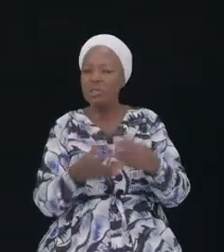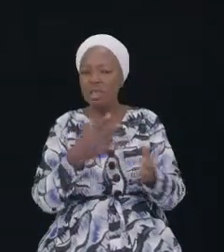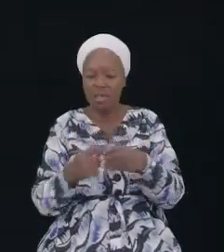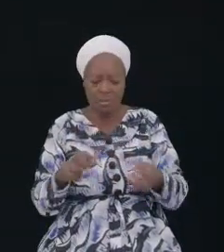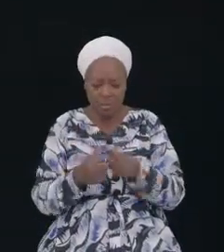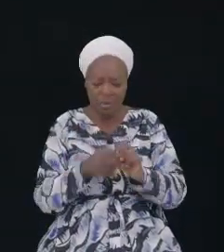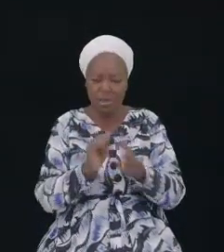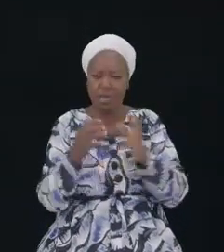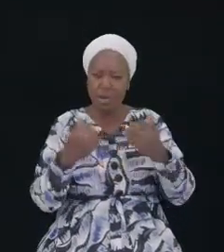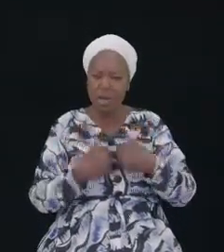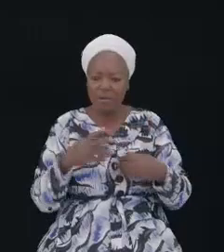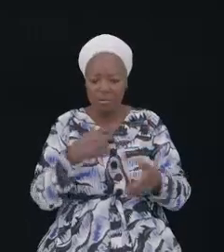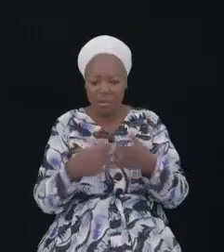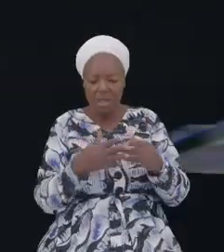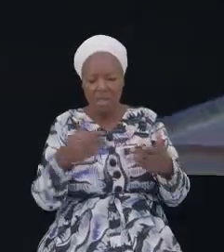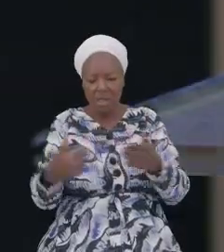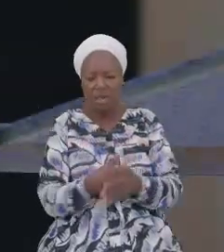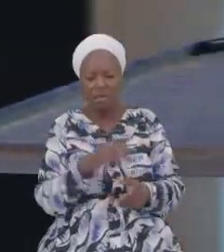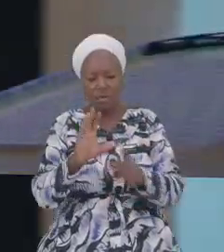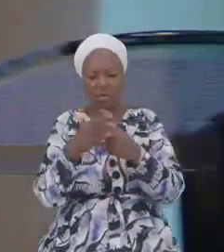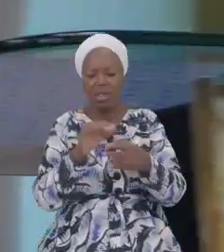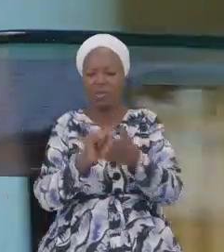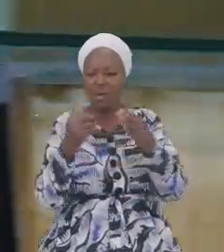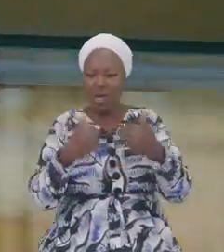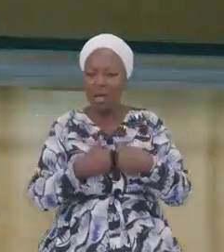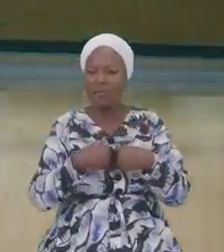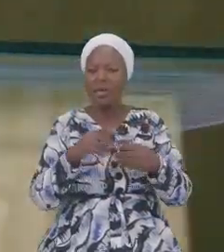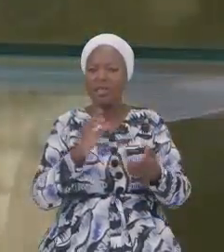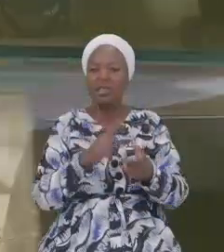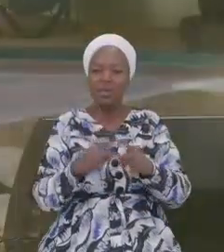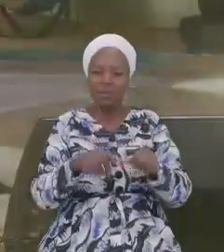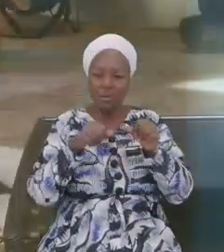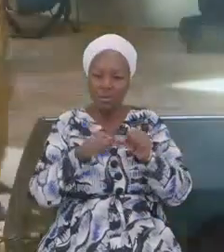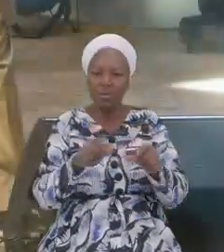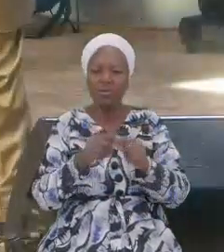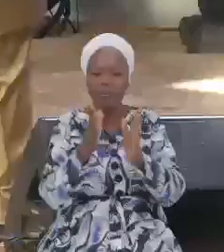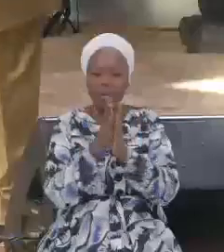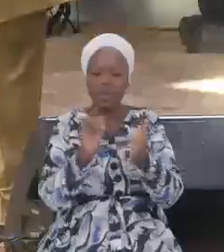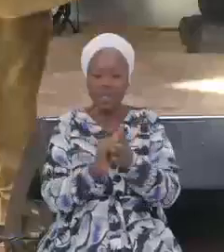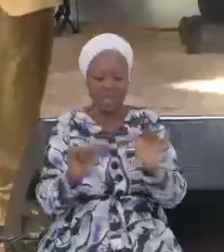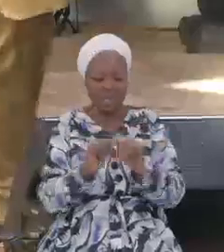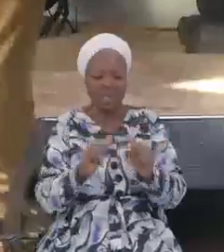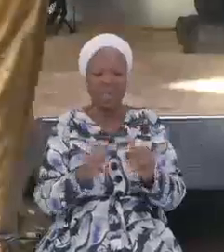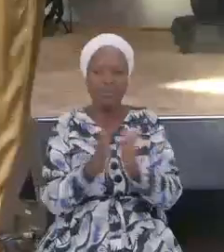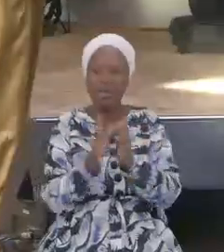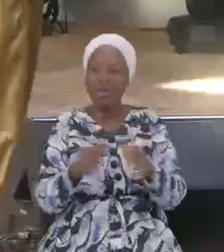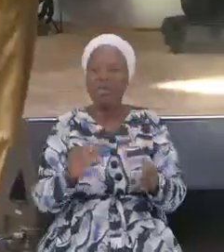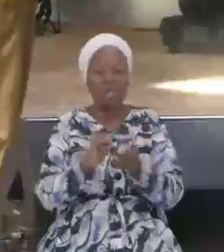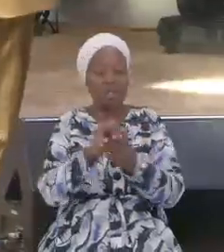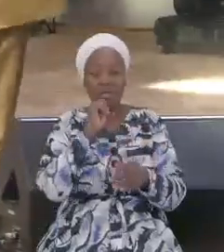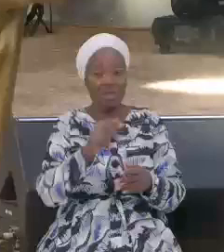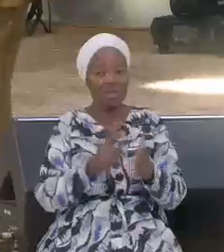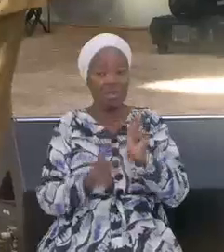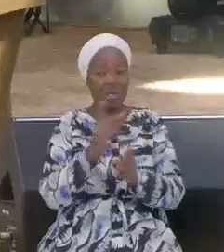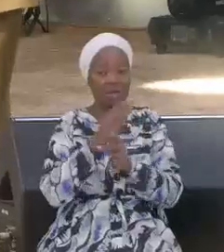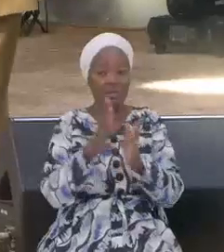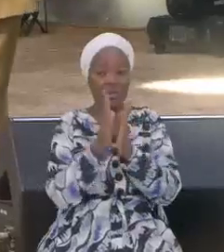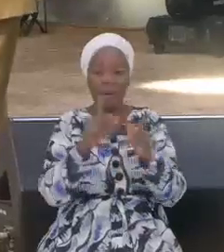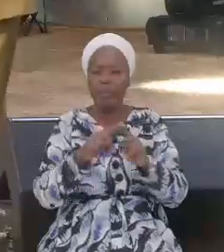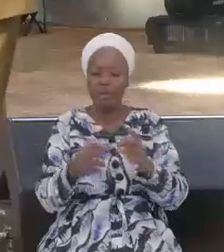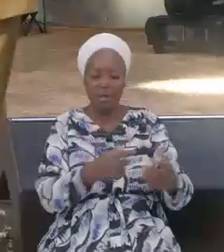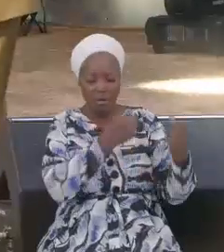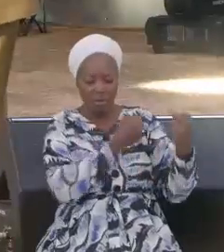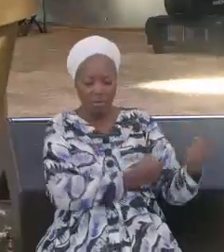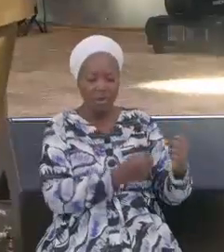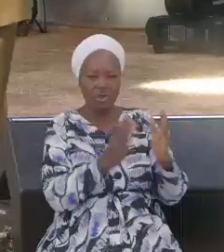whatever new conviction God plants in our heart, we keep on praying the same. Not that kind of prayer. Courageous prayer of